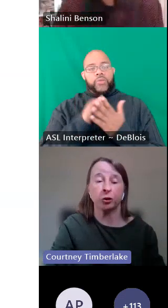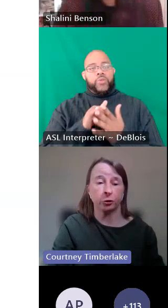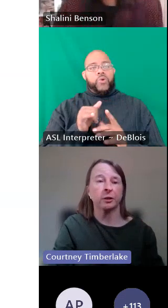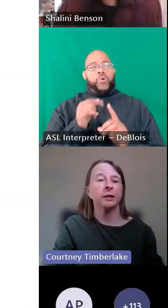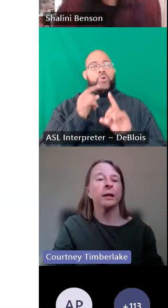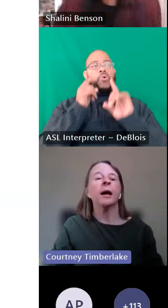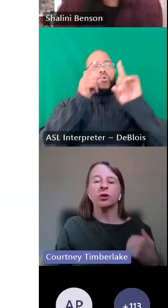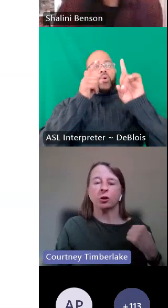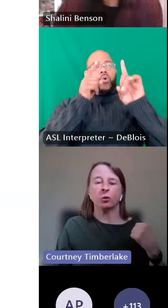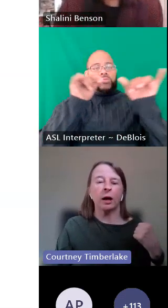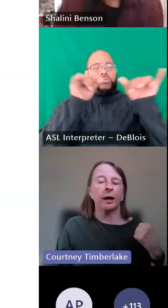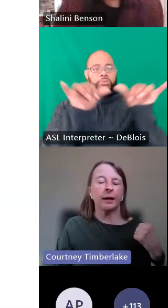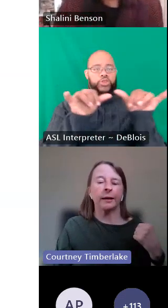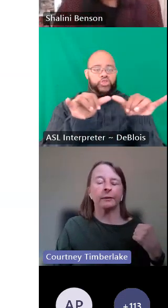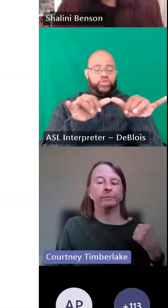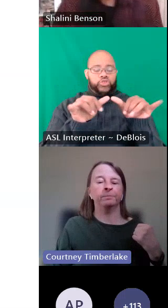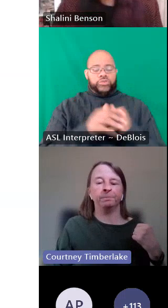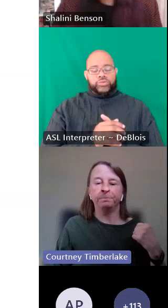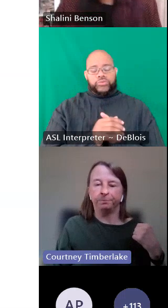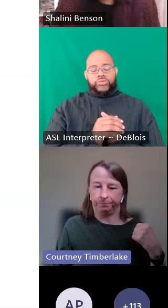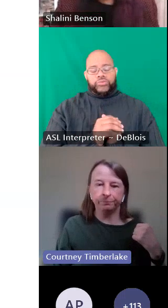goals be measured. So